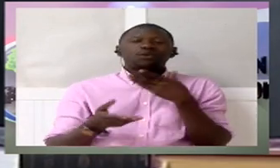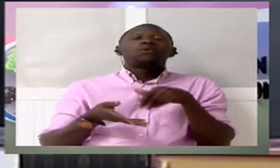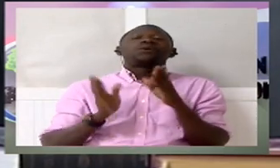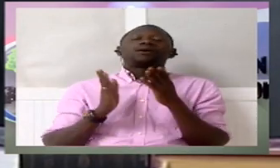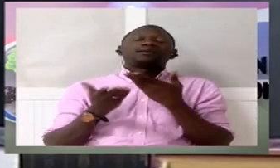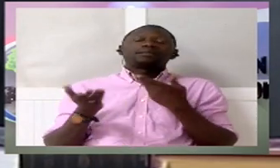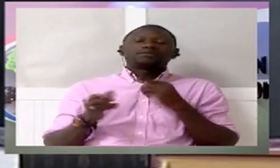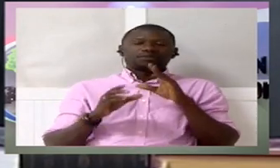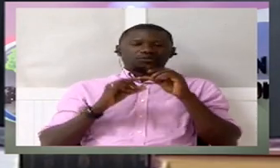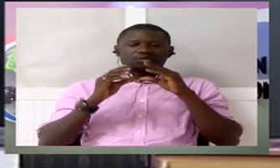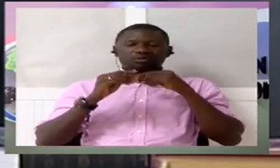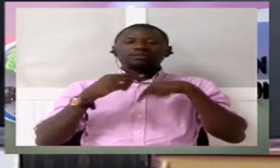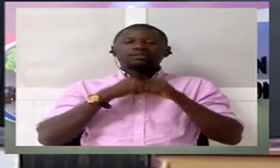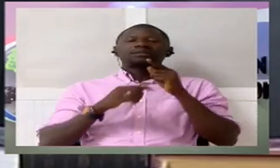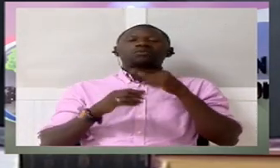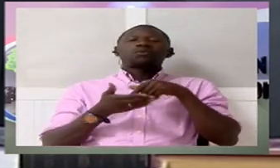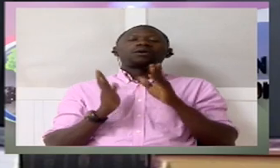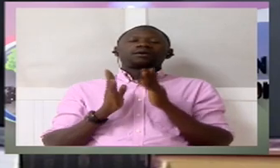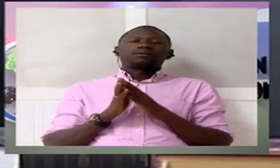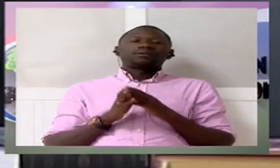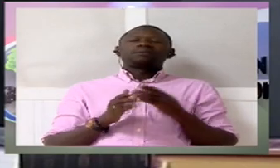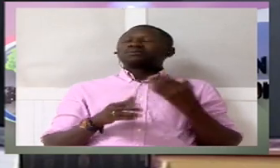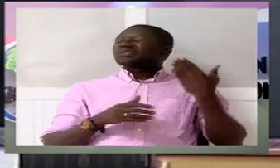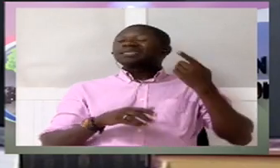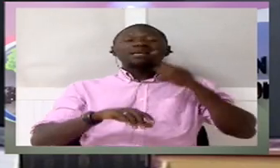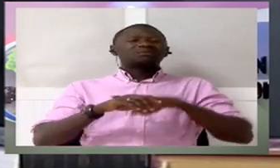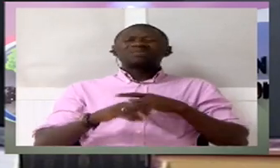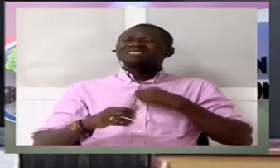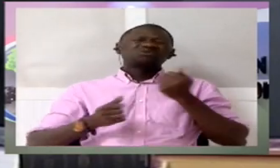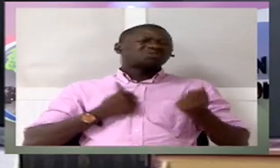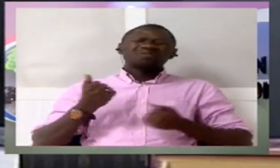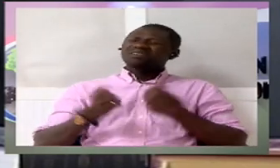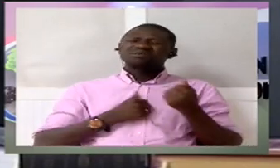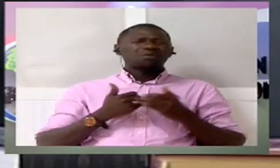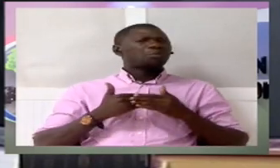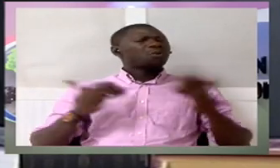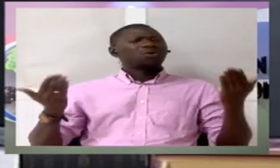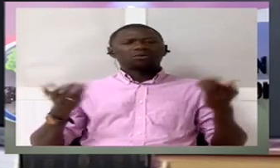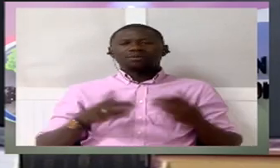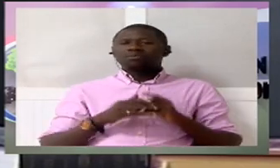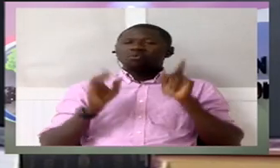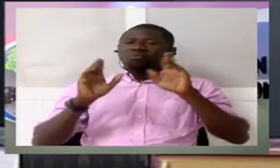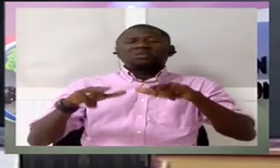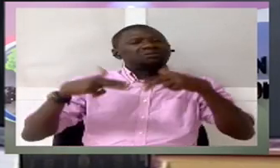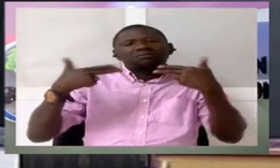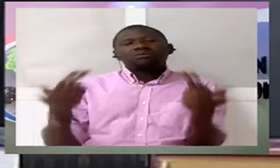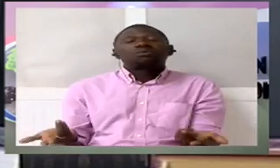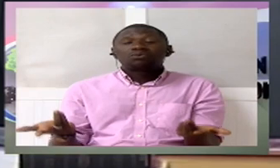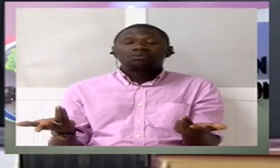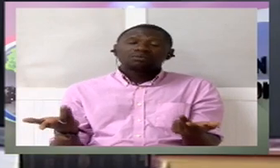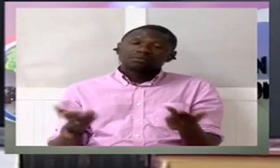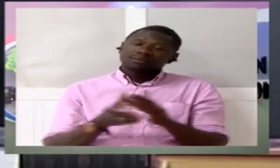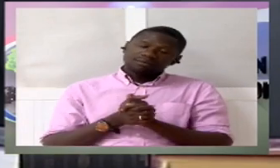that is why we speak to him in these terms. But at that time we were dying. But what were we